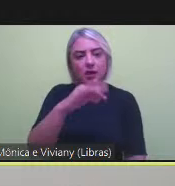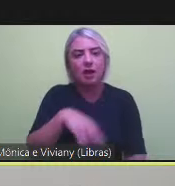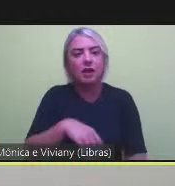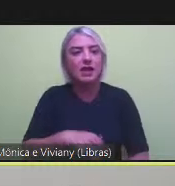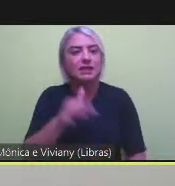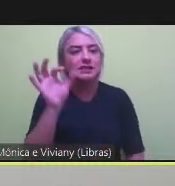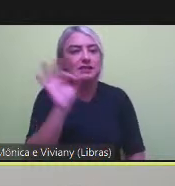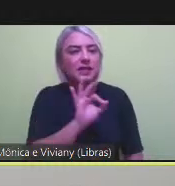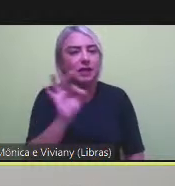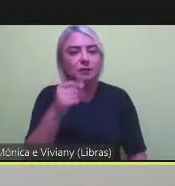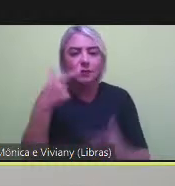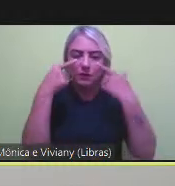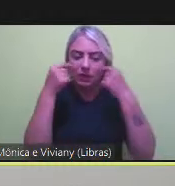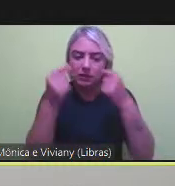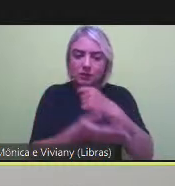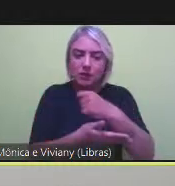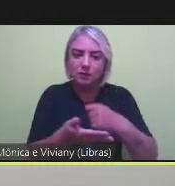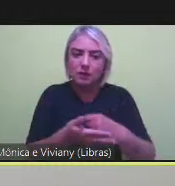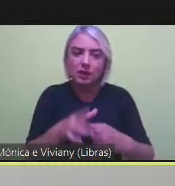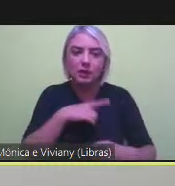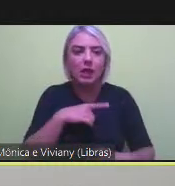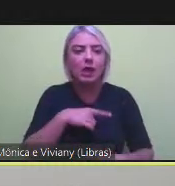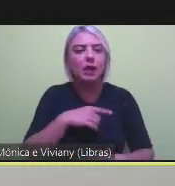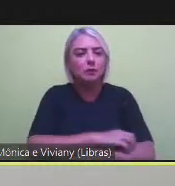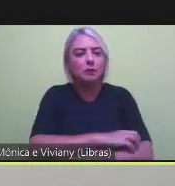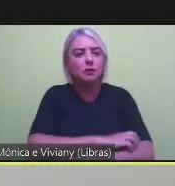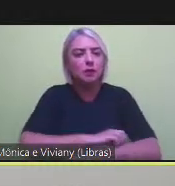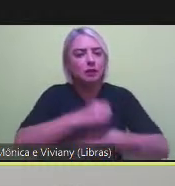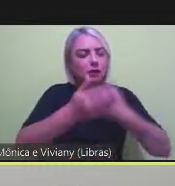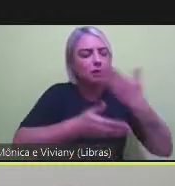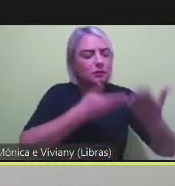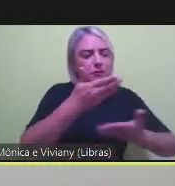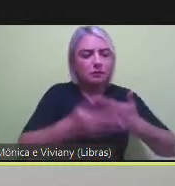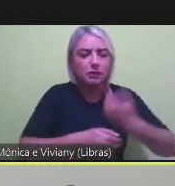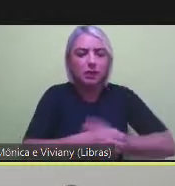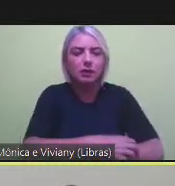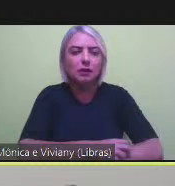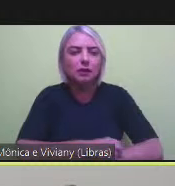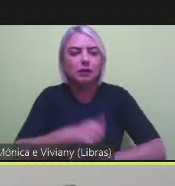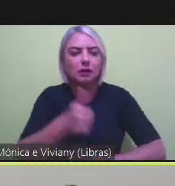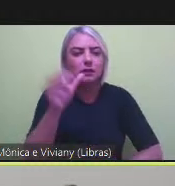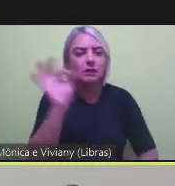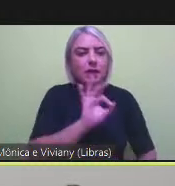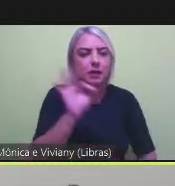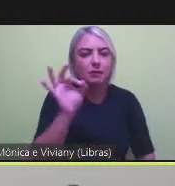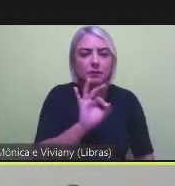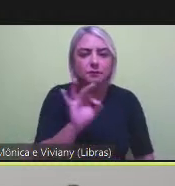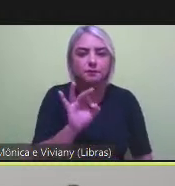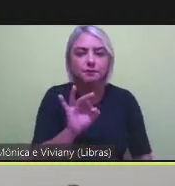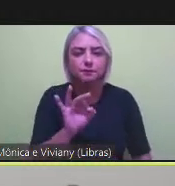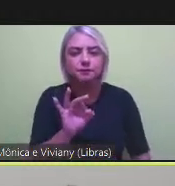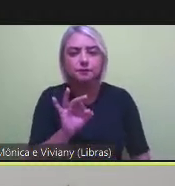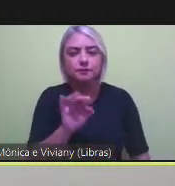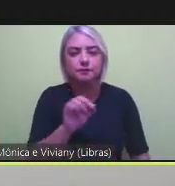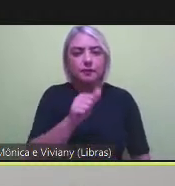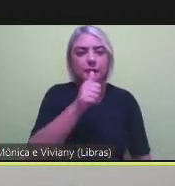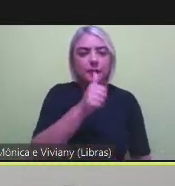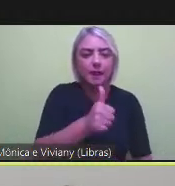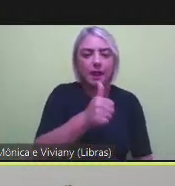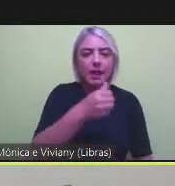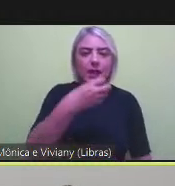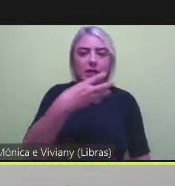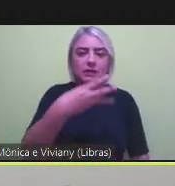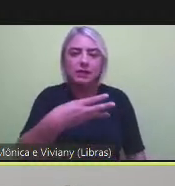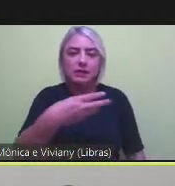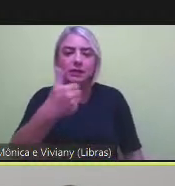of 100% of primary healthcare. We have a coverage that is 100%. We